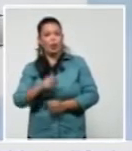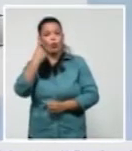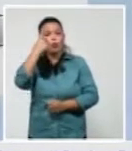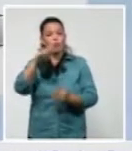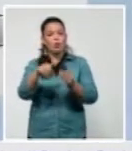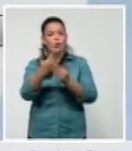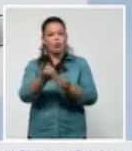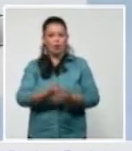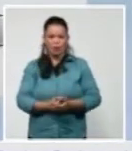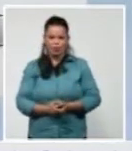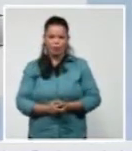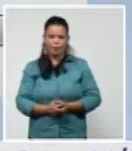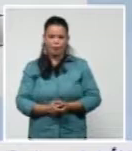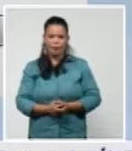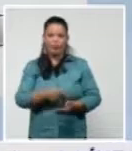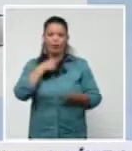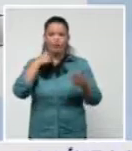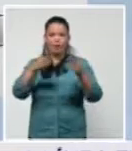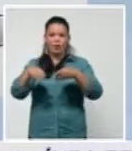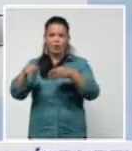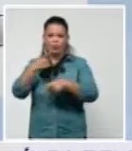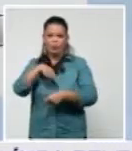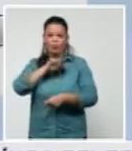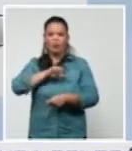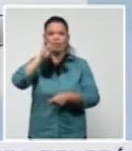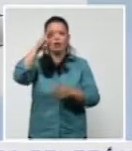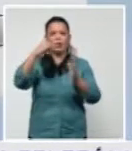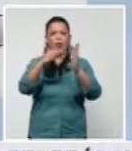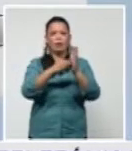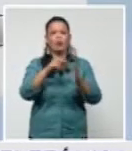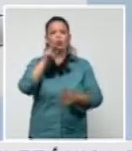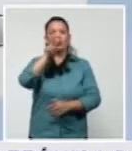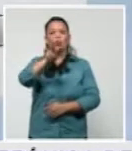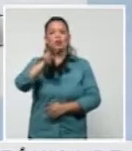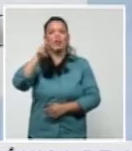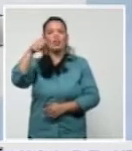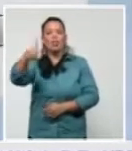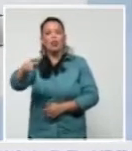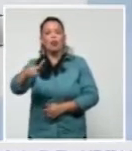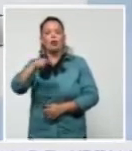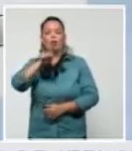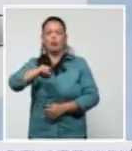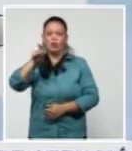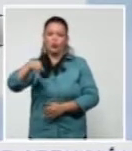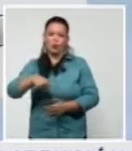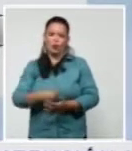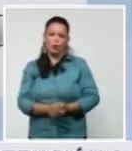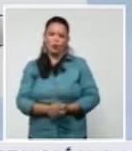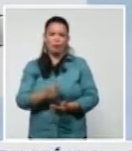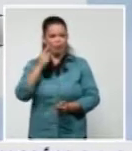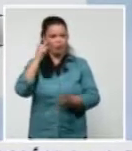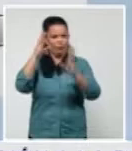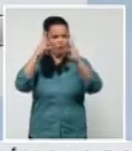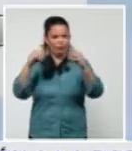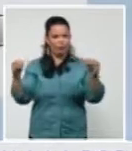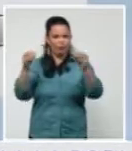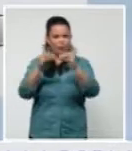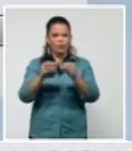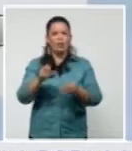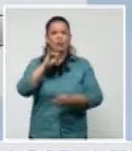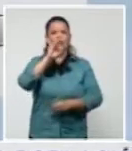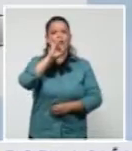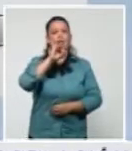21,239,715 cases to date. Meanwhile, 3,210 people died of COVID-19 in the region